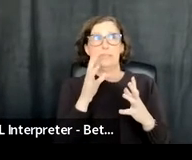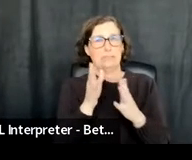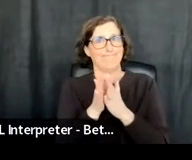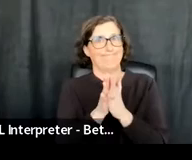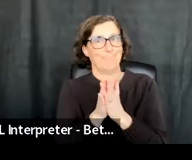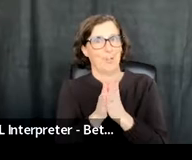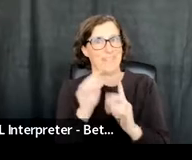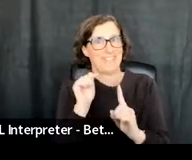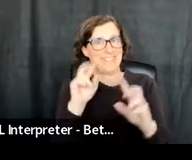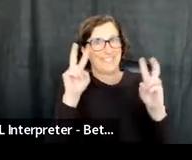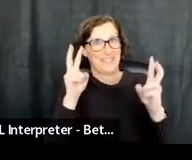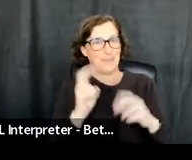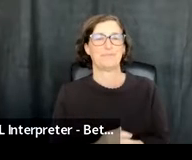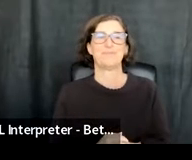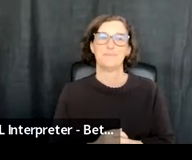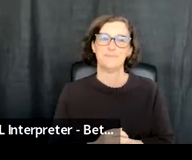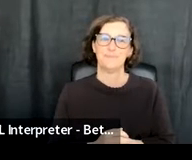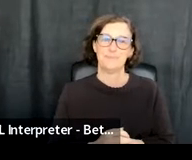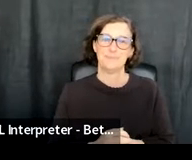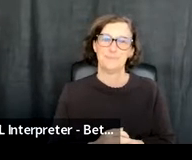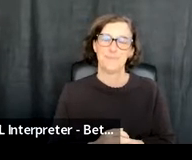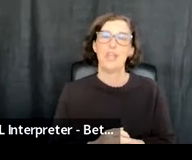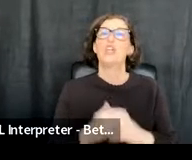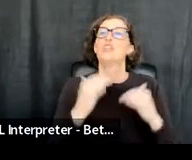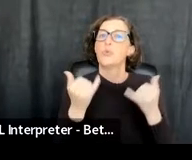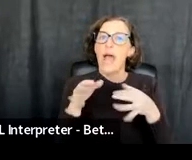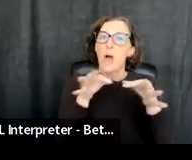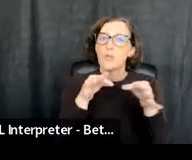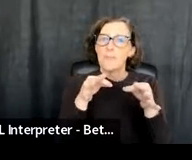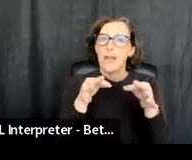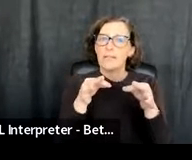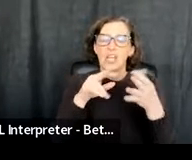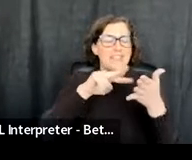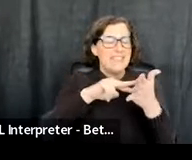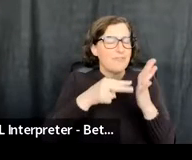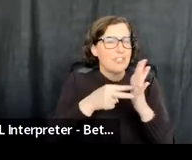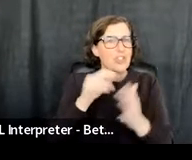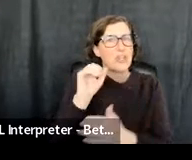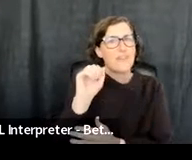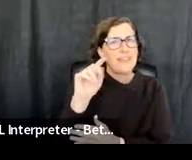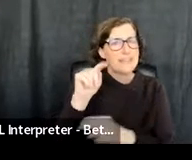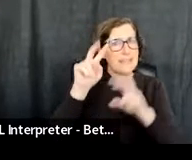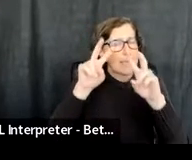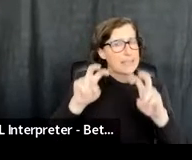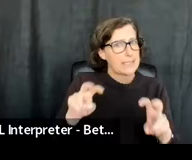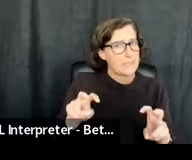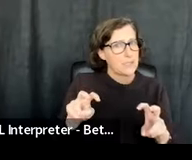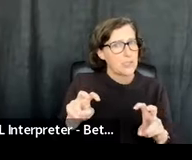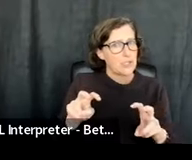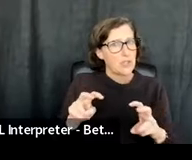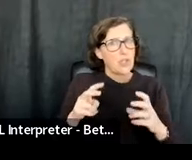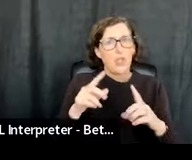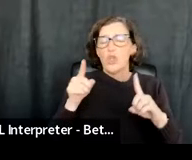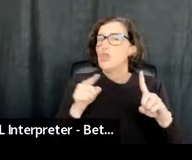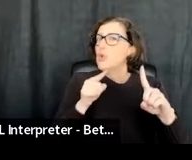a bit. So let's kind of walk through just the definitions of an AT assessment. Kind of what are the goals of